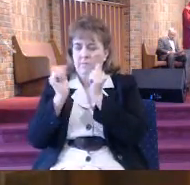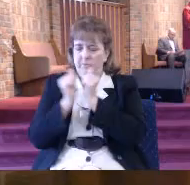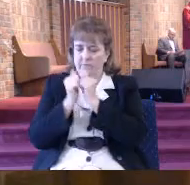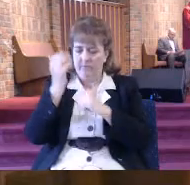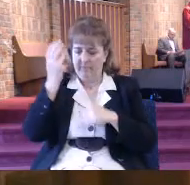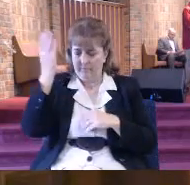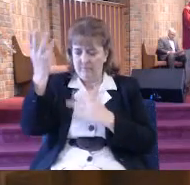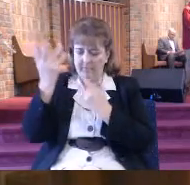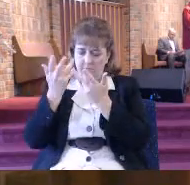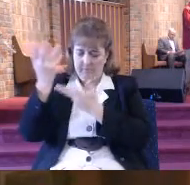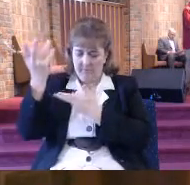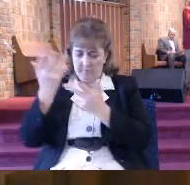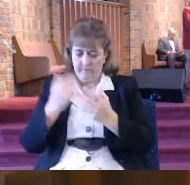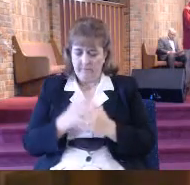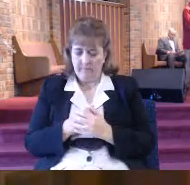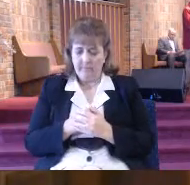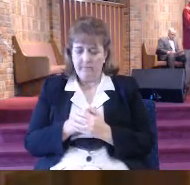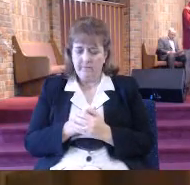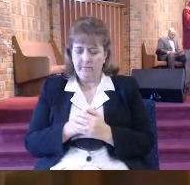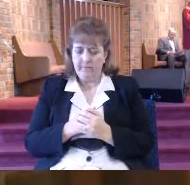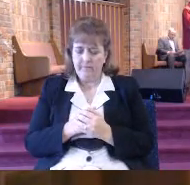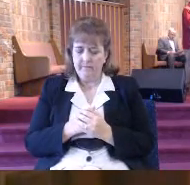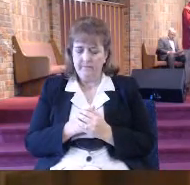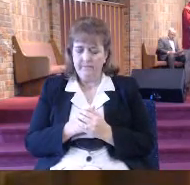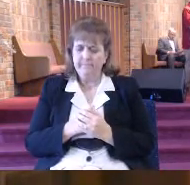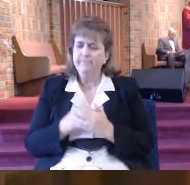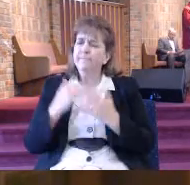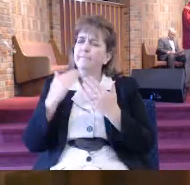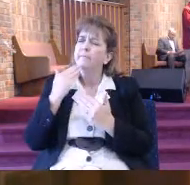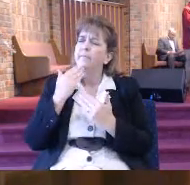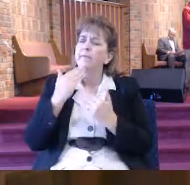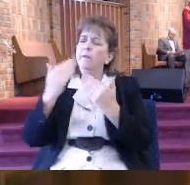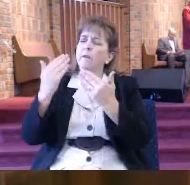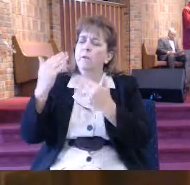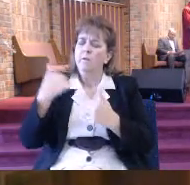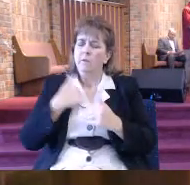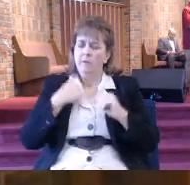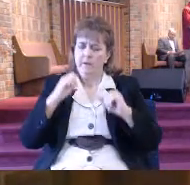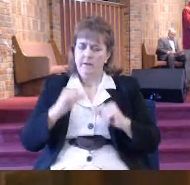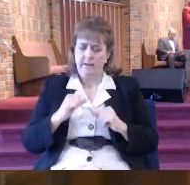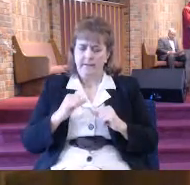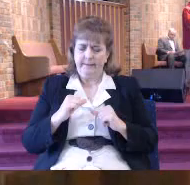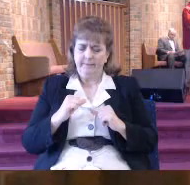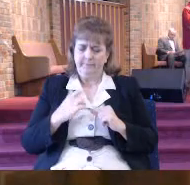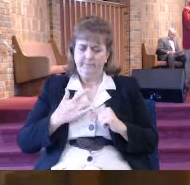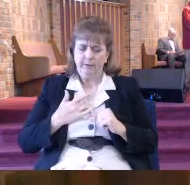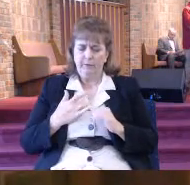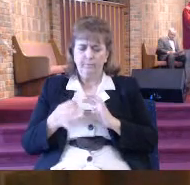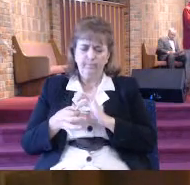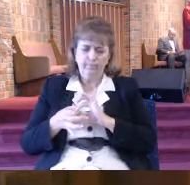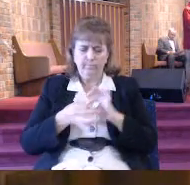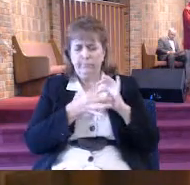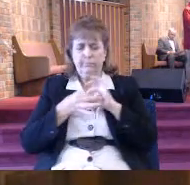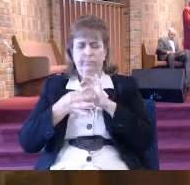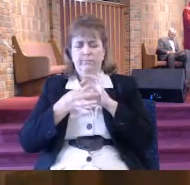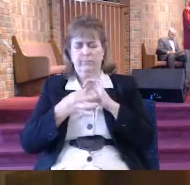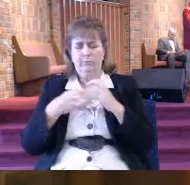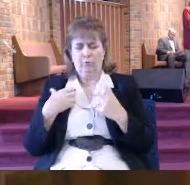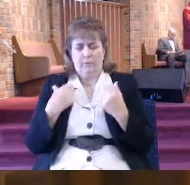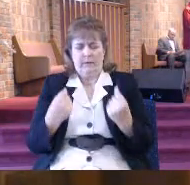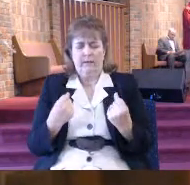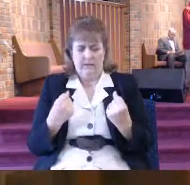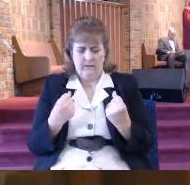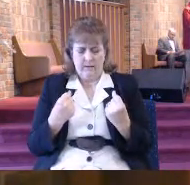for this opportunity to become stronger together, that as we go out into our